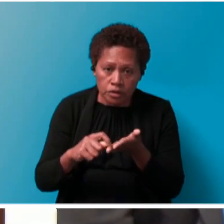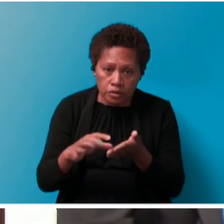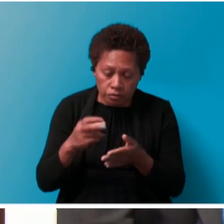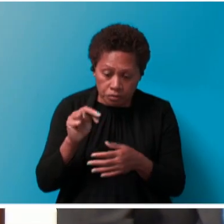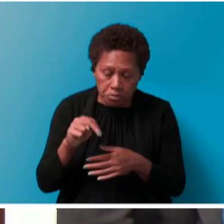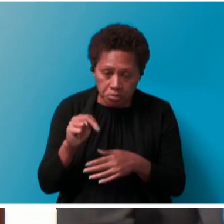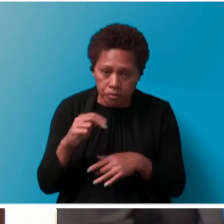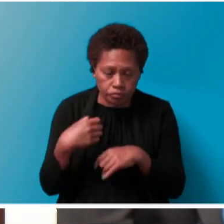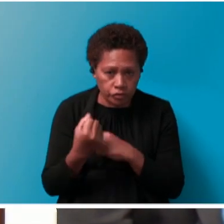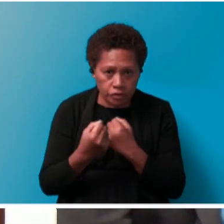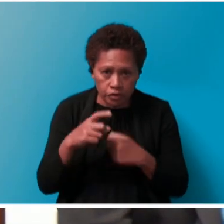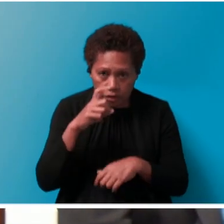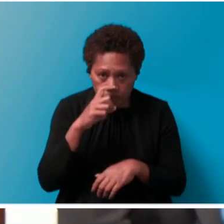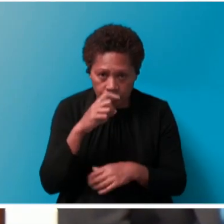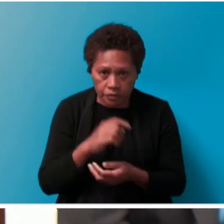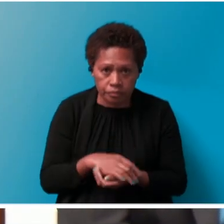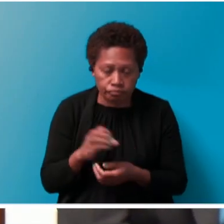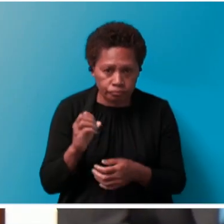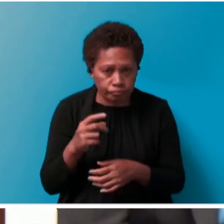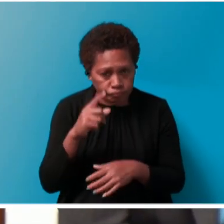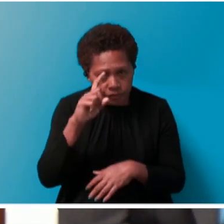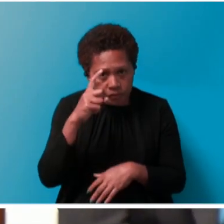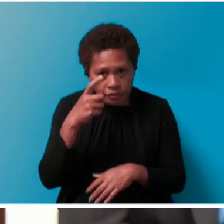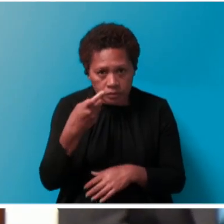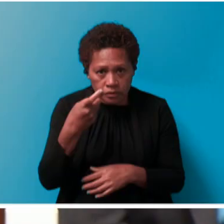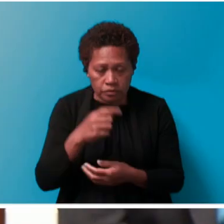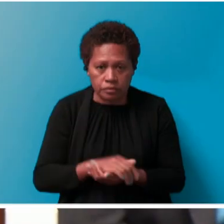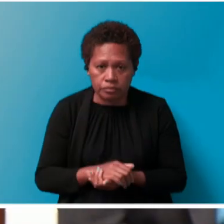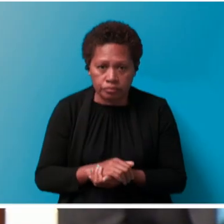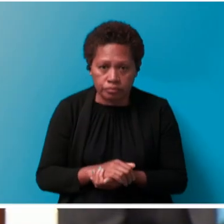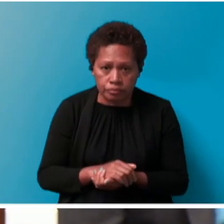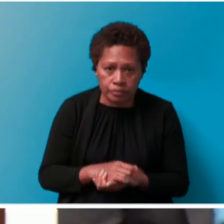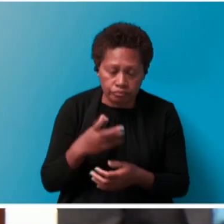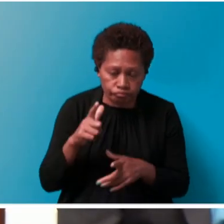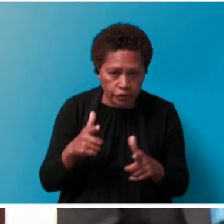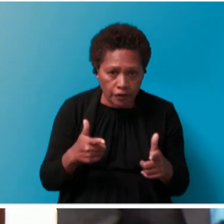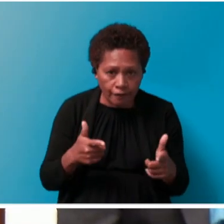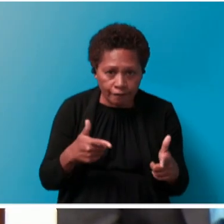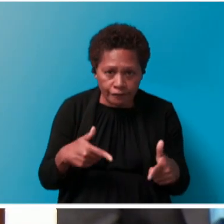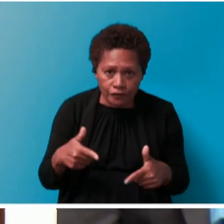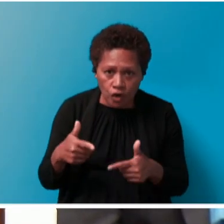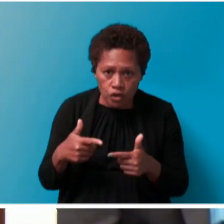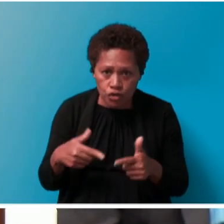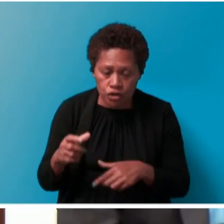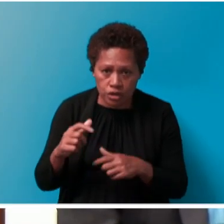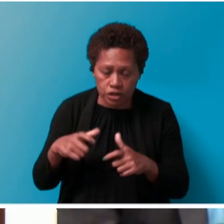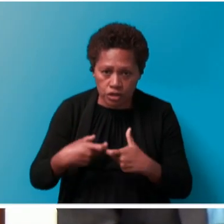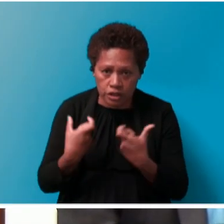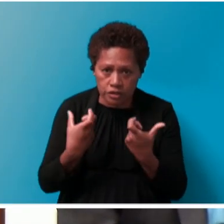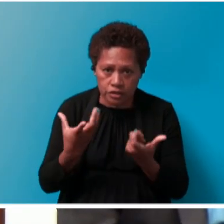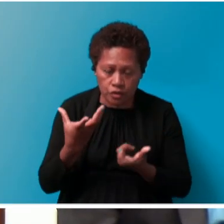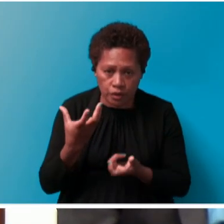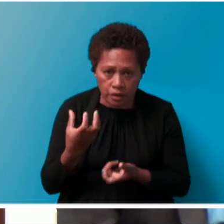people. And we understand, Mr. Speaker, sir, the emotional and logistical challenges that come with eviction, and we are